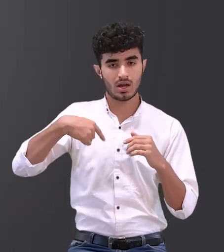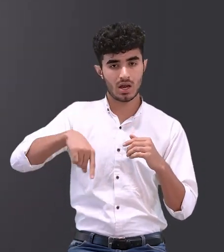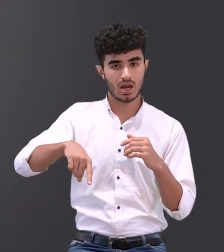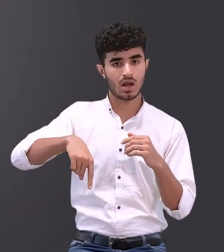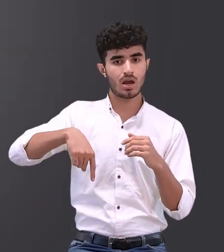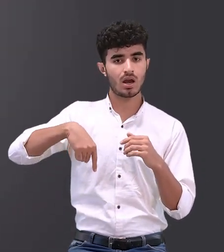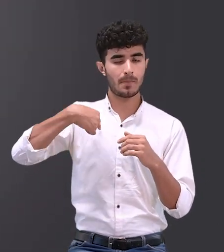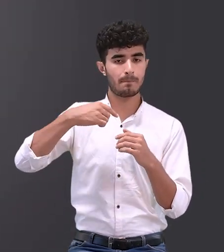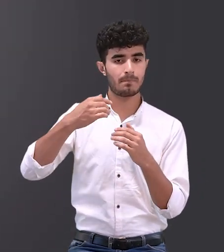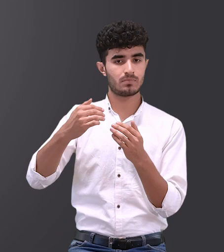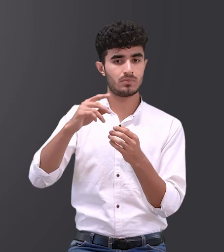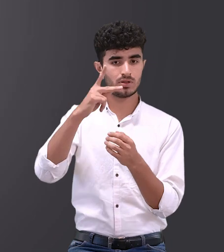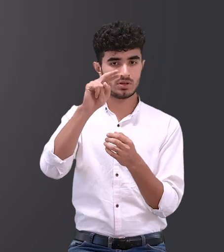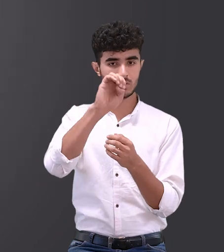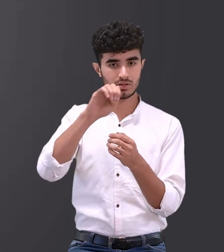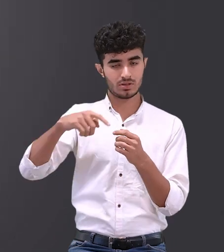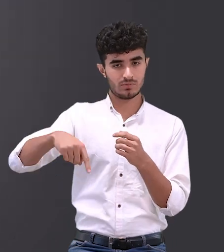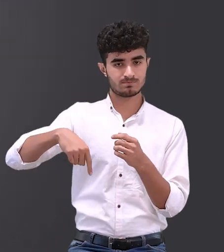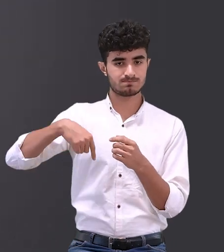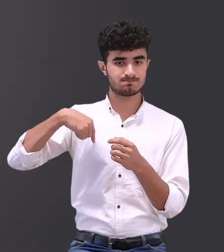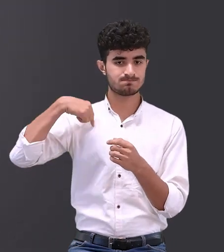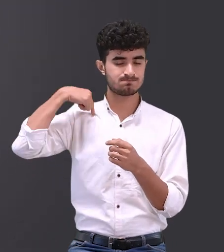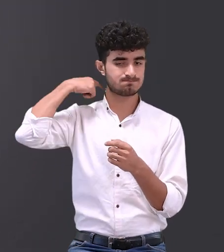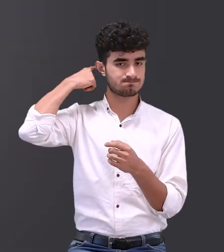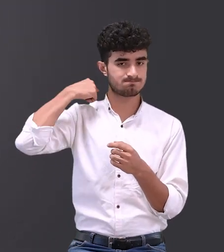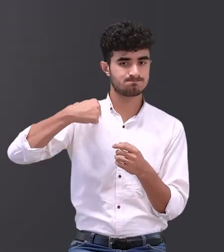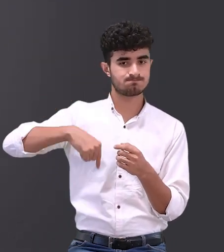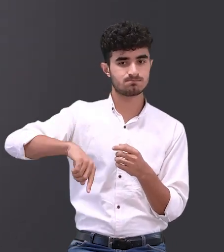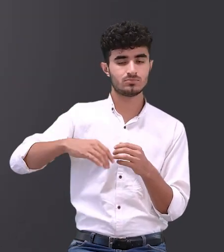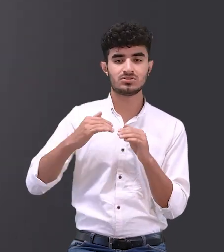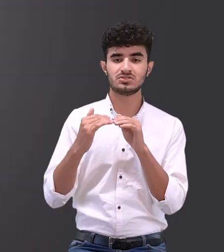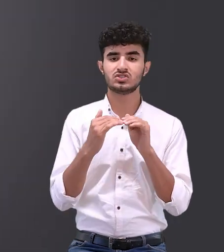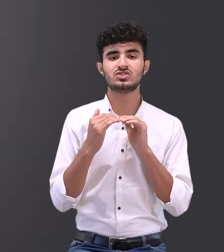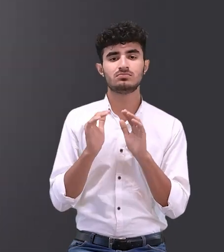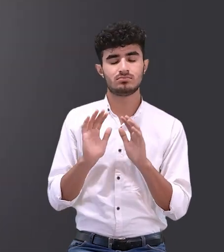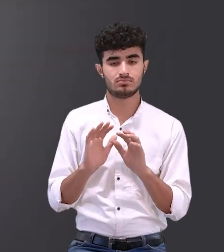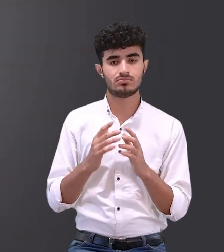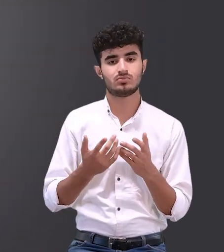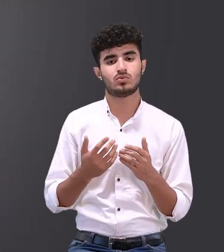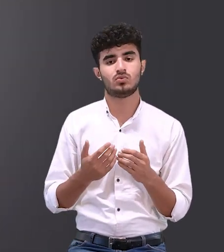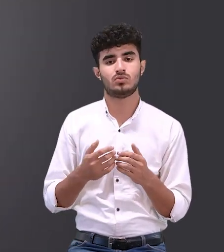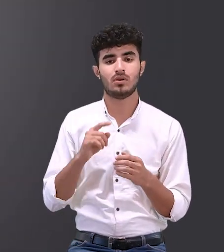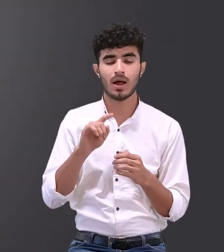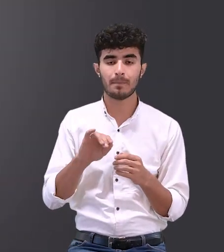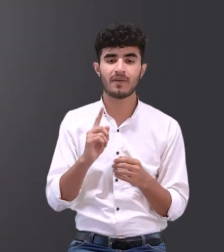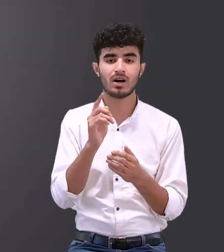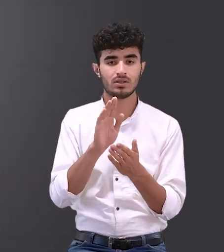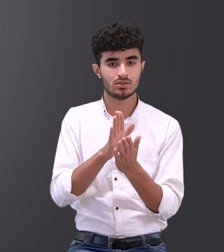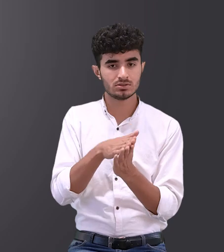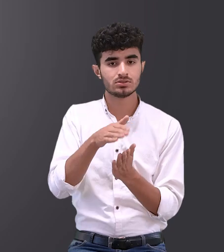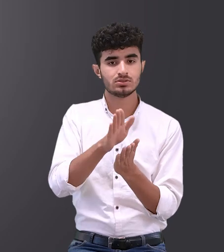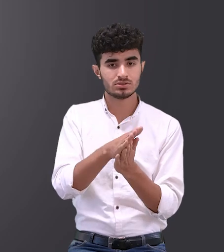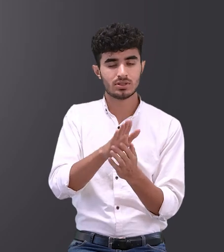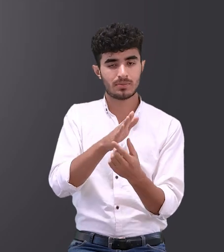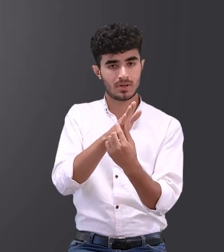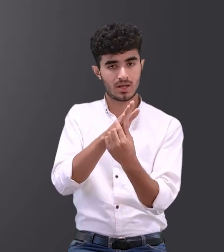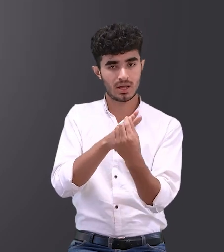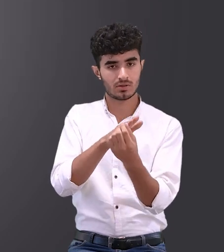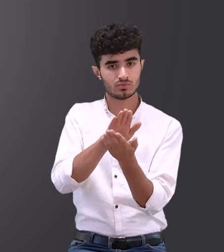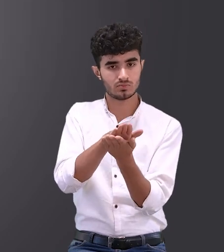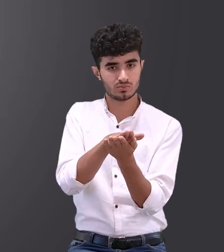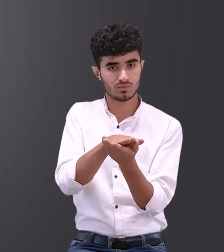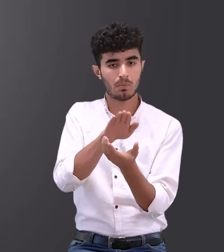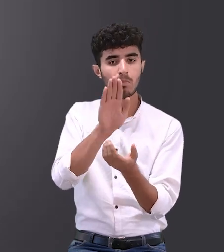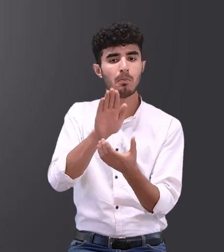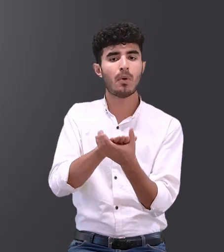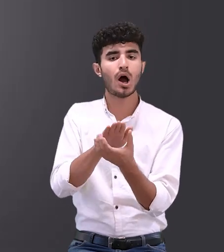up to your hip and then goes up to your spine. So very tiny things, splaying the toes, pressing more on the pinky side